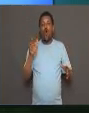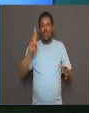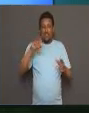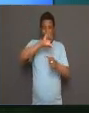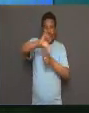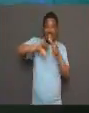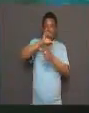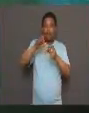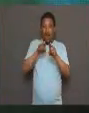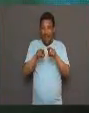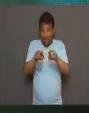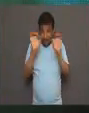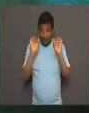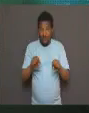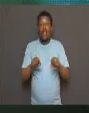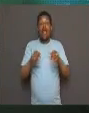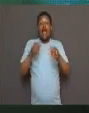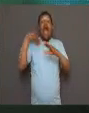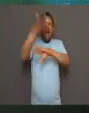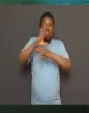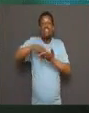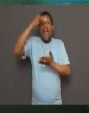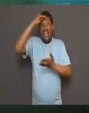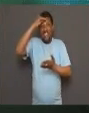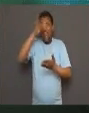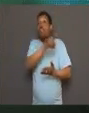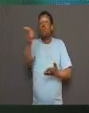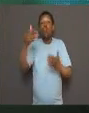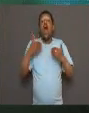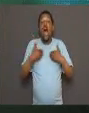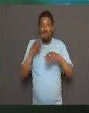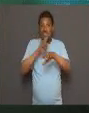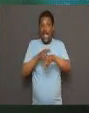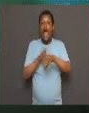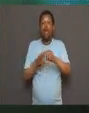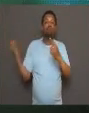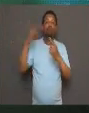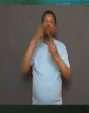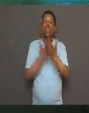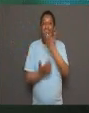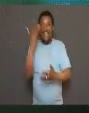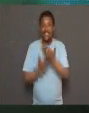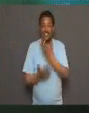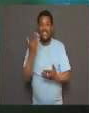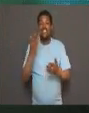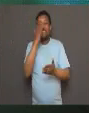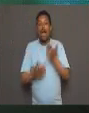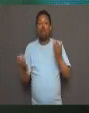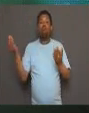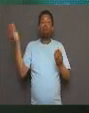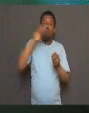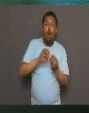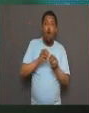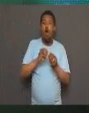other. After the lesson, you will have time to discuss some more